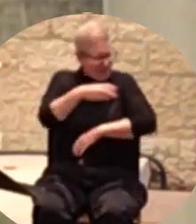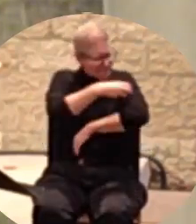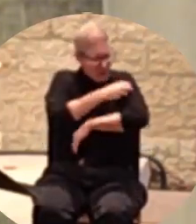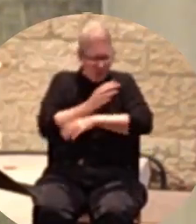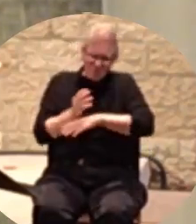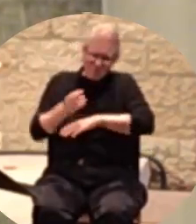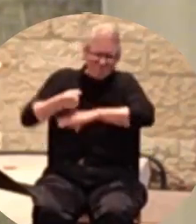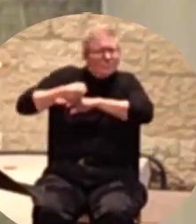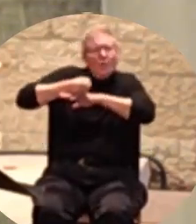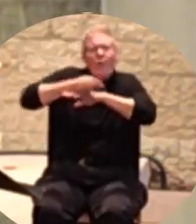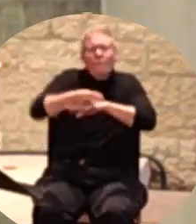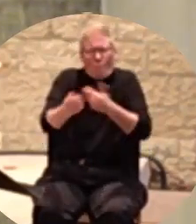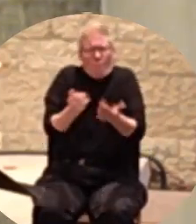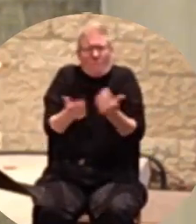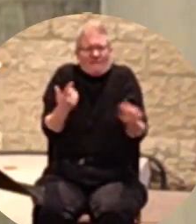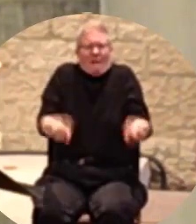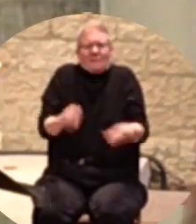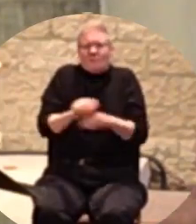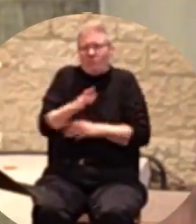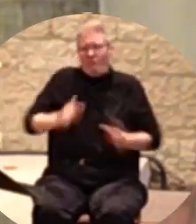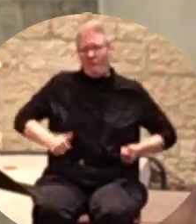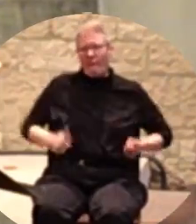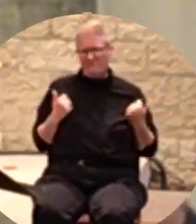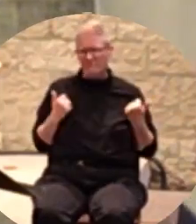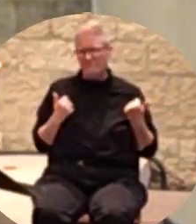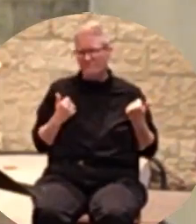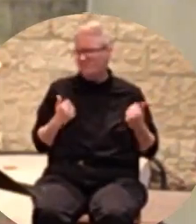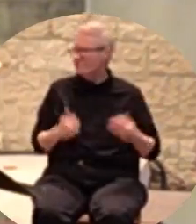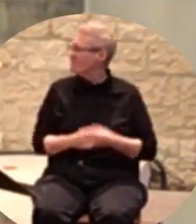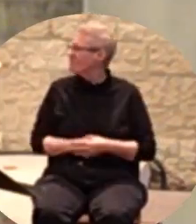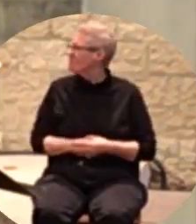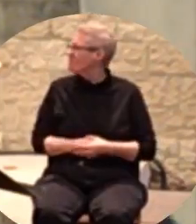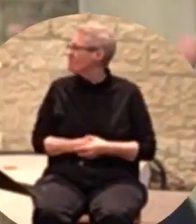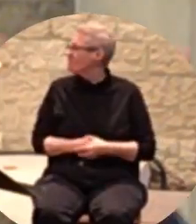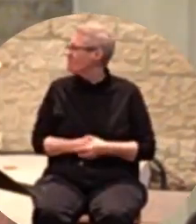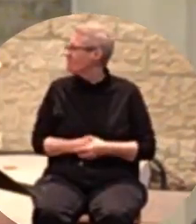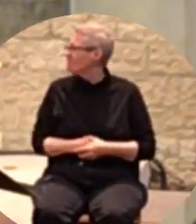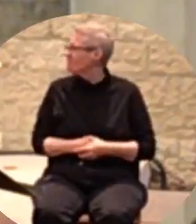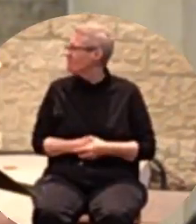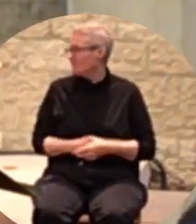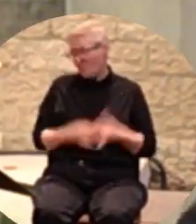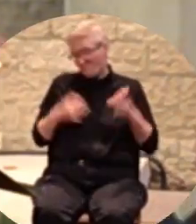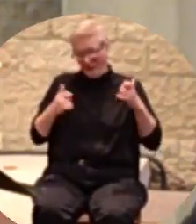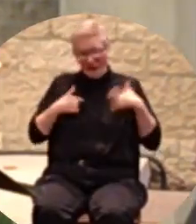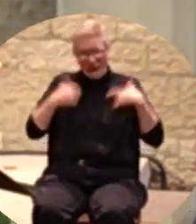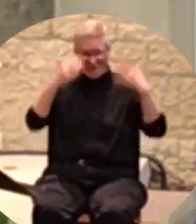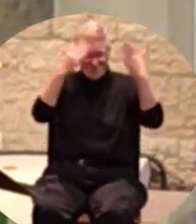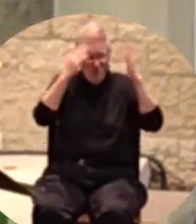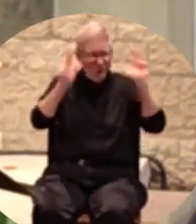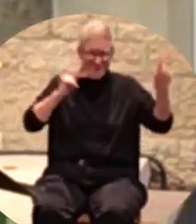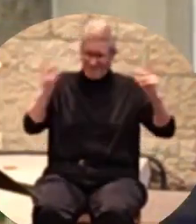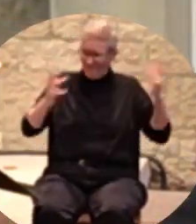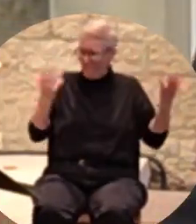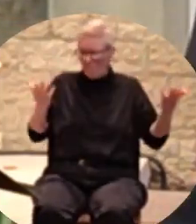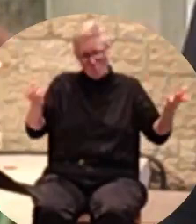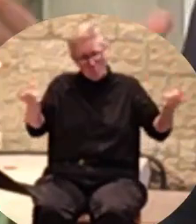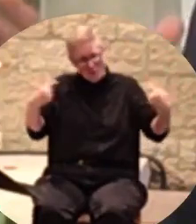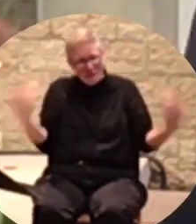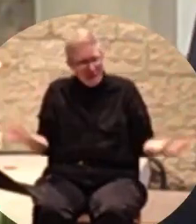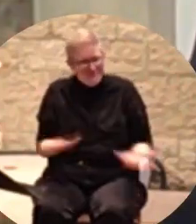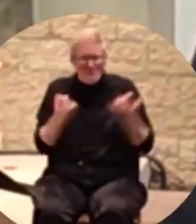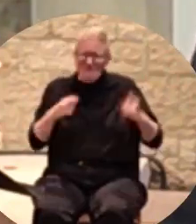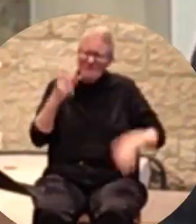going on in our own life. Right now, I know that people in our congregation, I've seen you. You've told me stories. I see